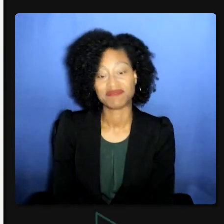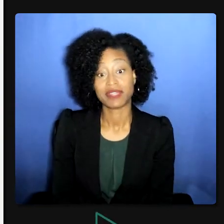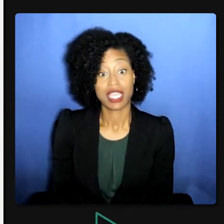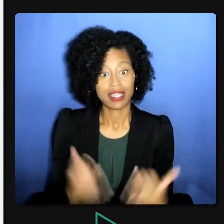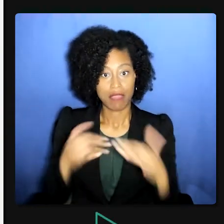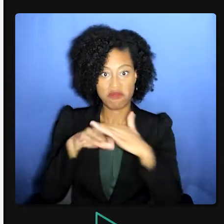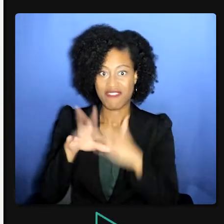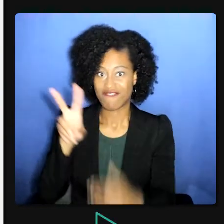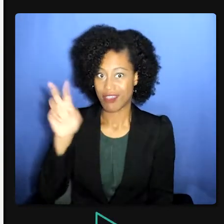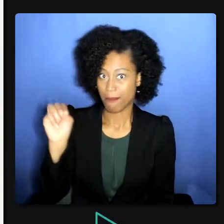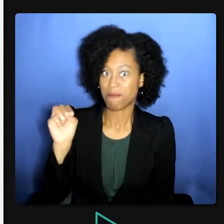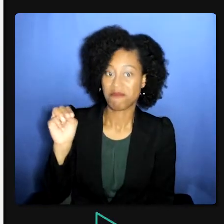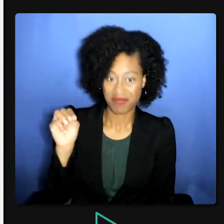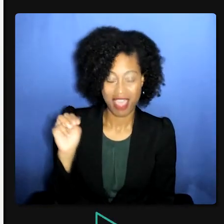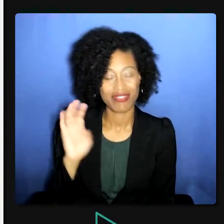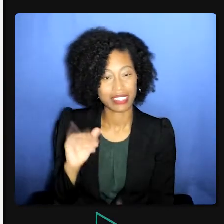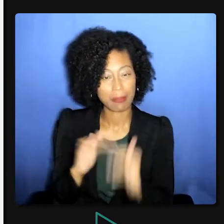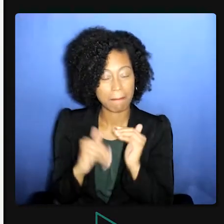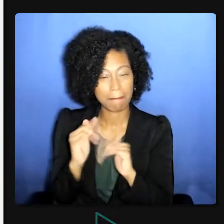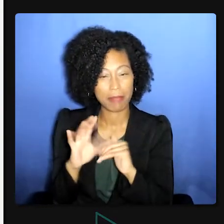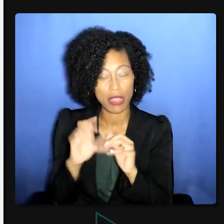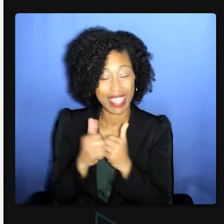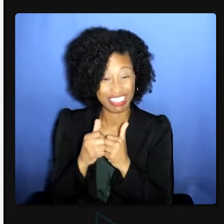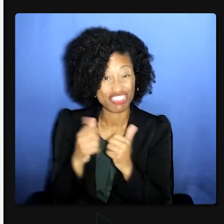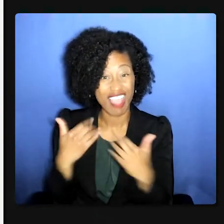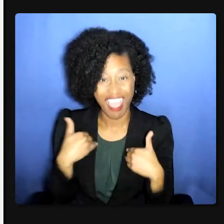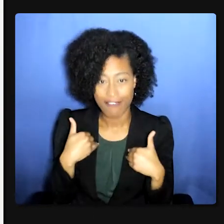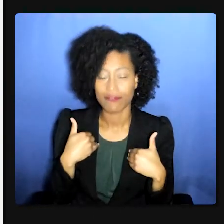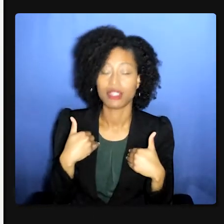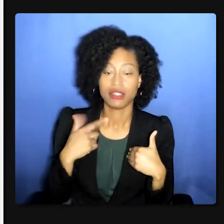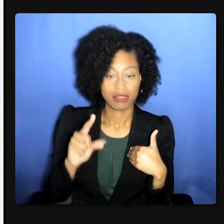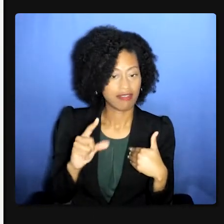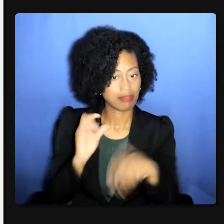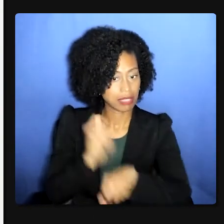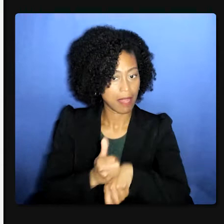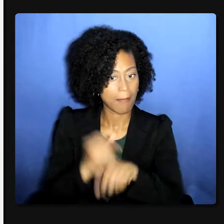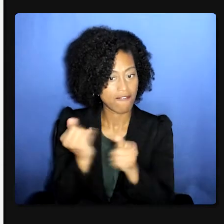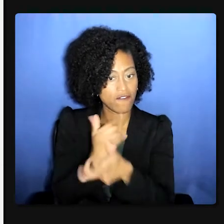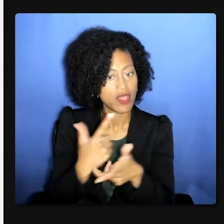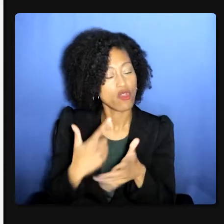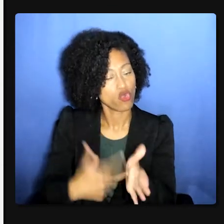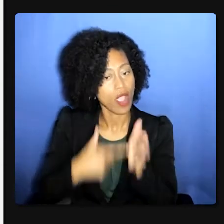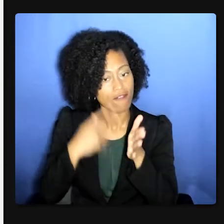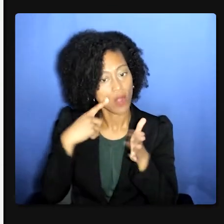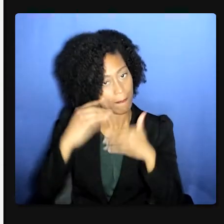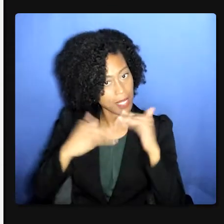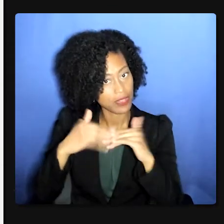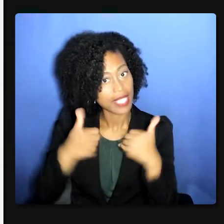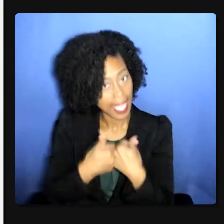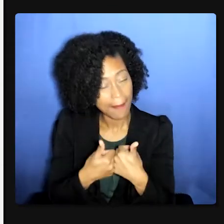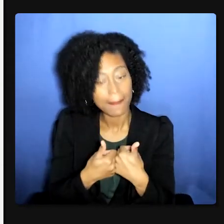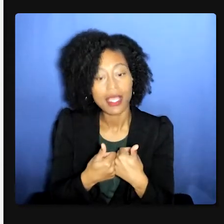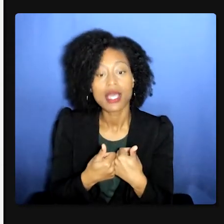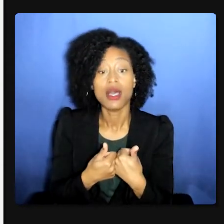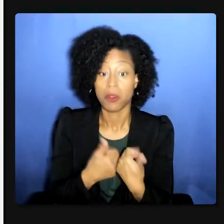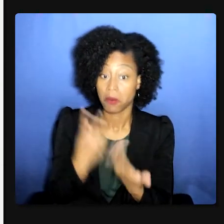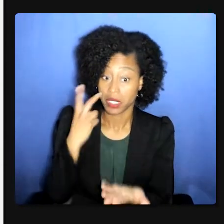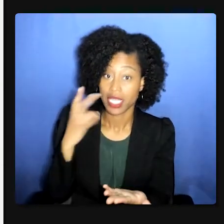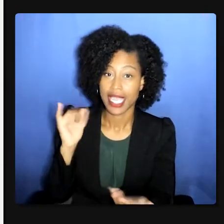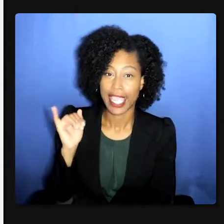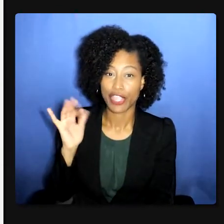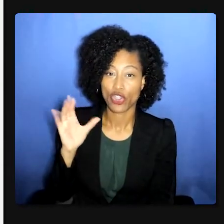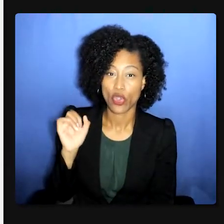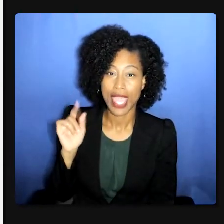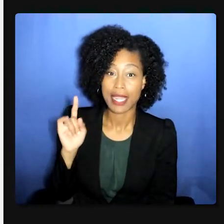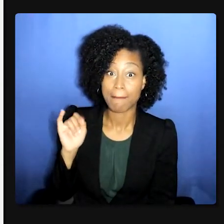Okay, we're in the VM now. This build agent is set up with everything needed to build the game. Here, we can see Incredibuild is